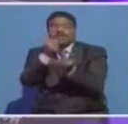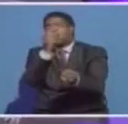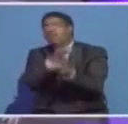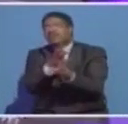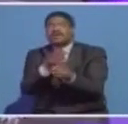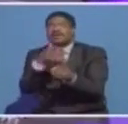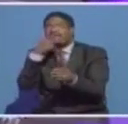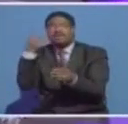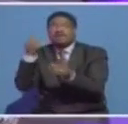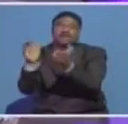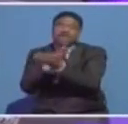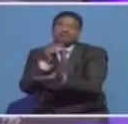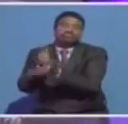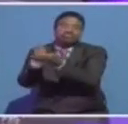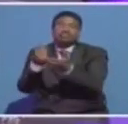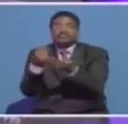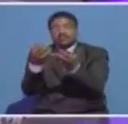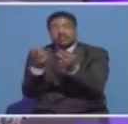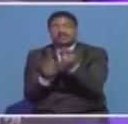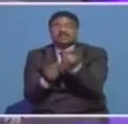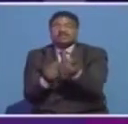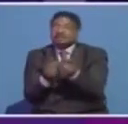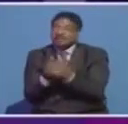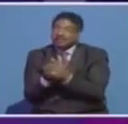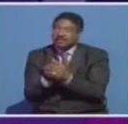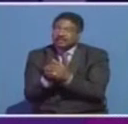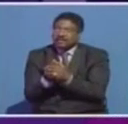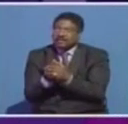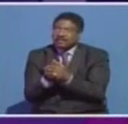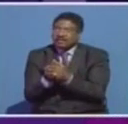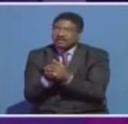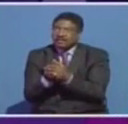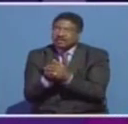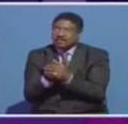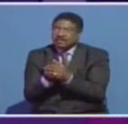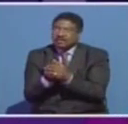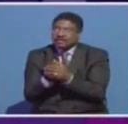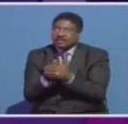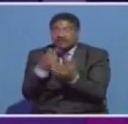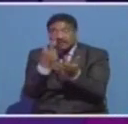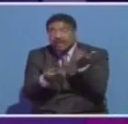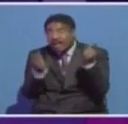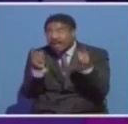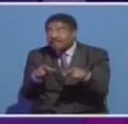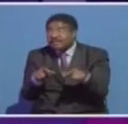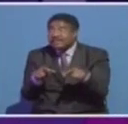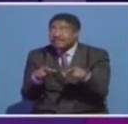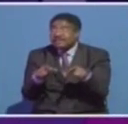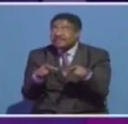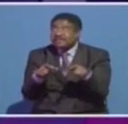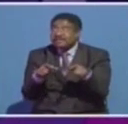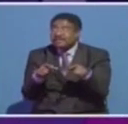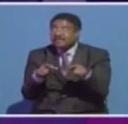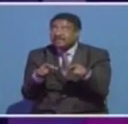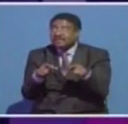and when we need to be, so that we are always ready. What happens when funds are not available? We make them available. Have you faced a situation where you